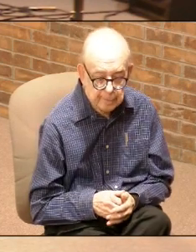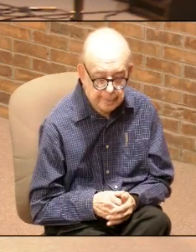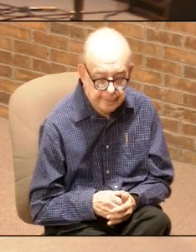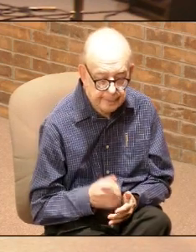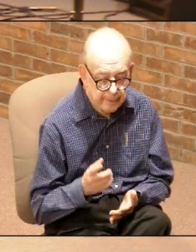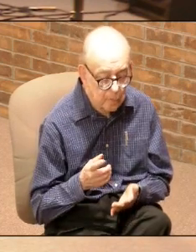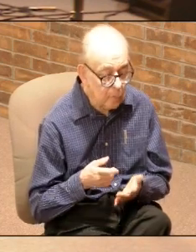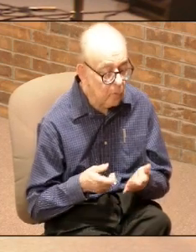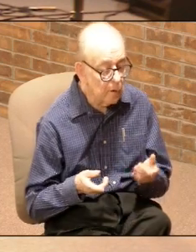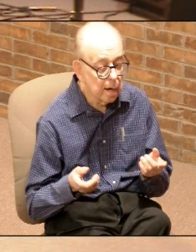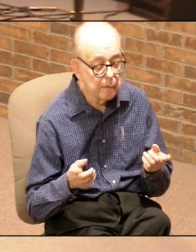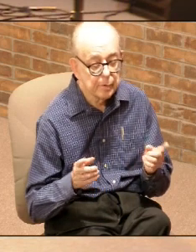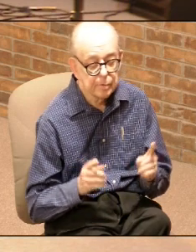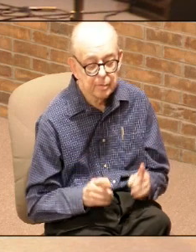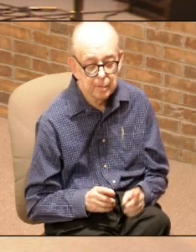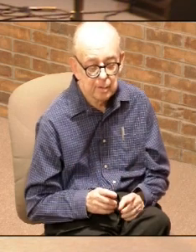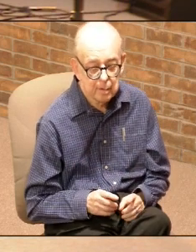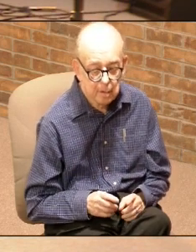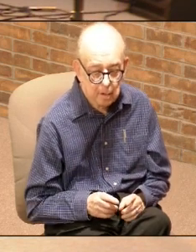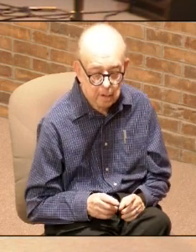So what happens?